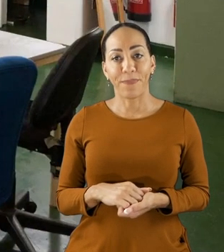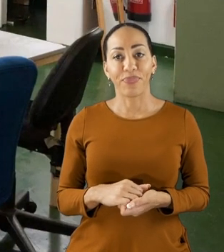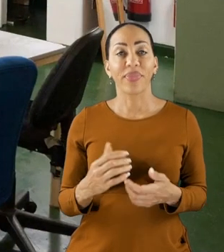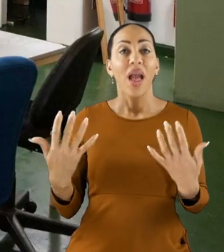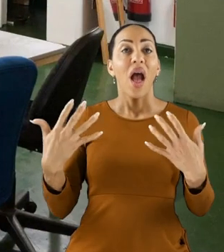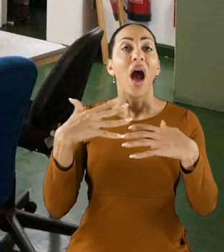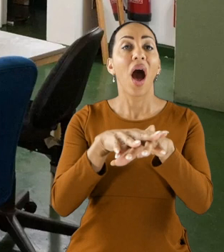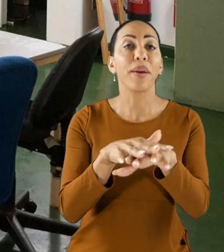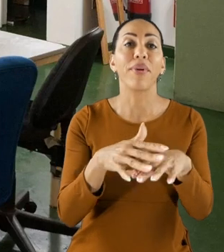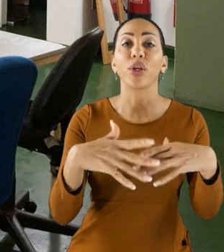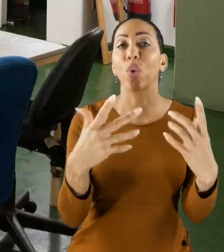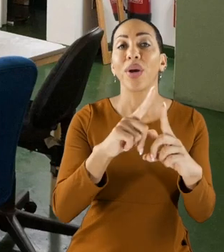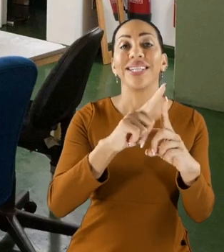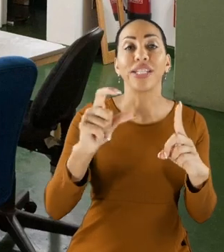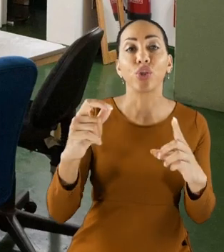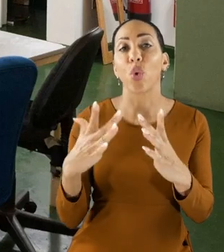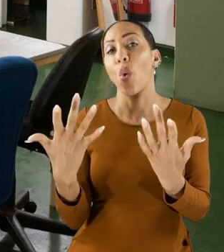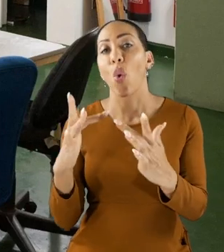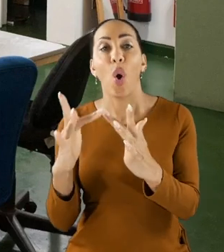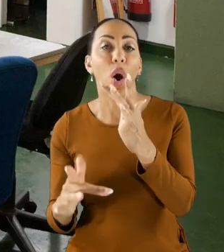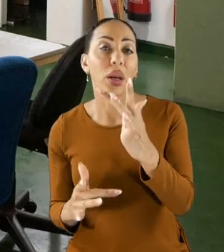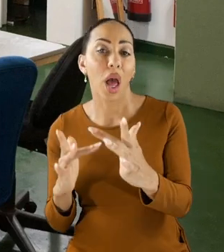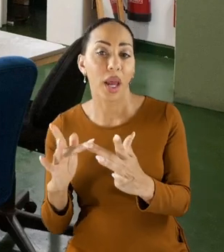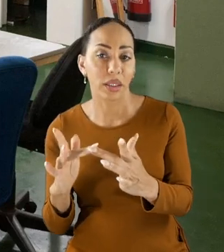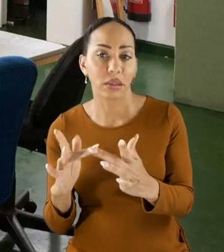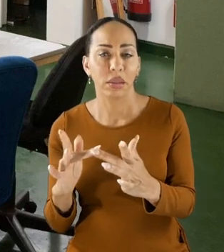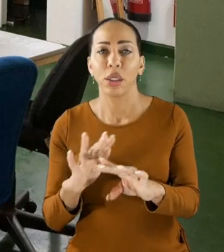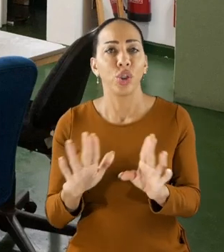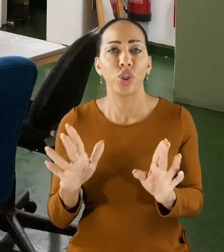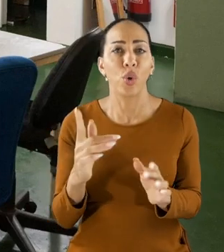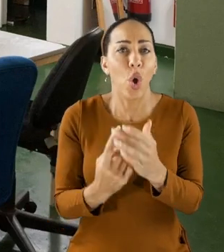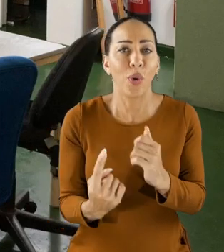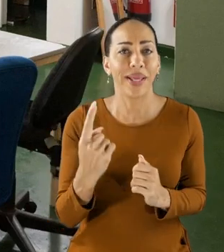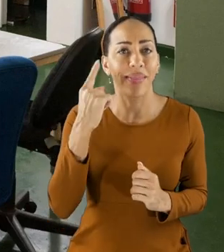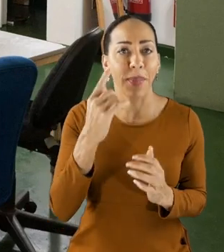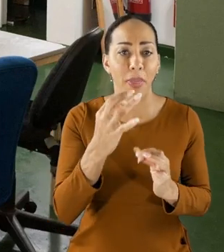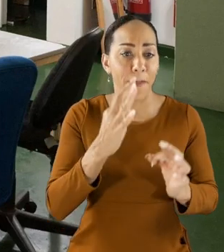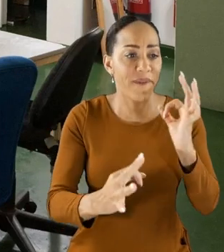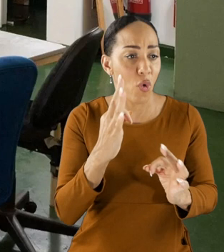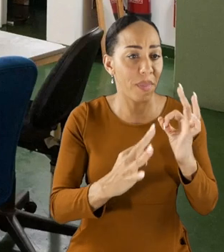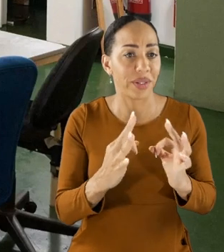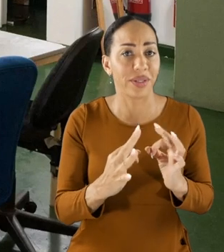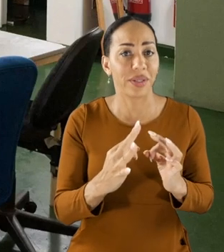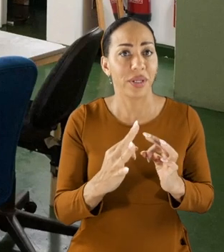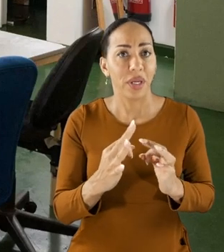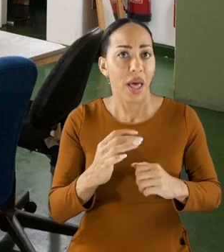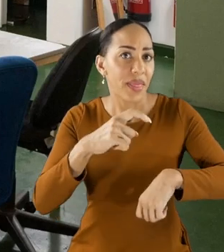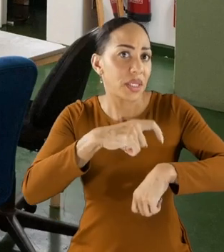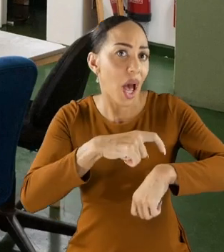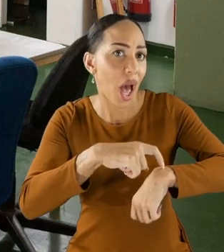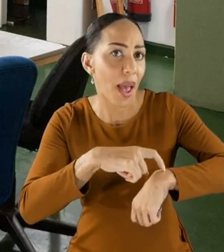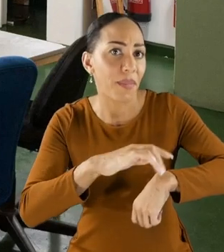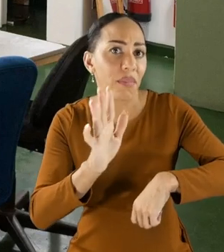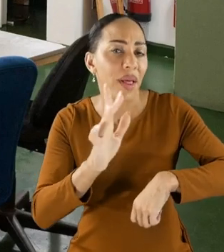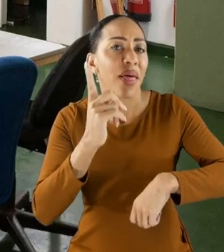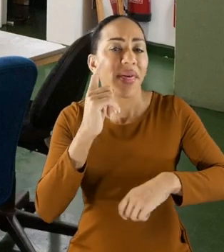just wanted to say, whilst I'm here as well, I mean, the other thing about hybrid or digital or online is that we don't have to just think of the performance